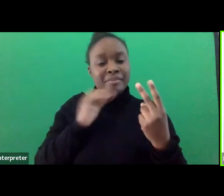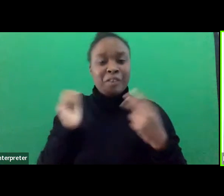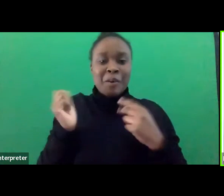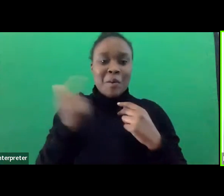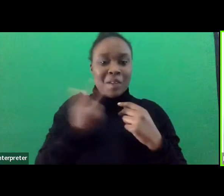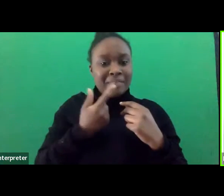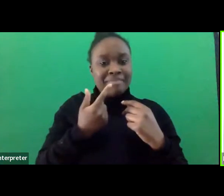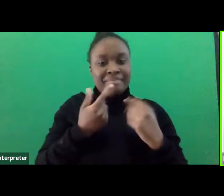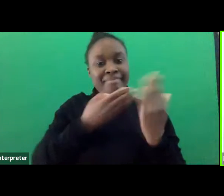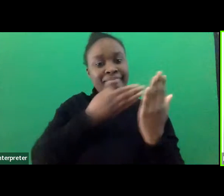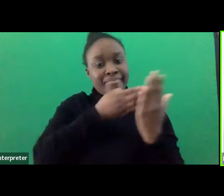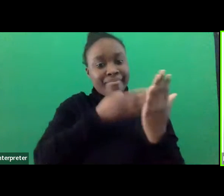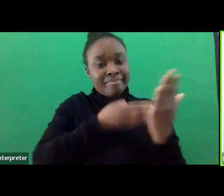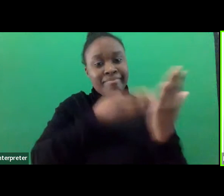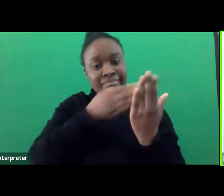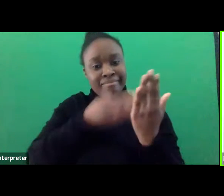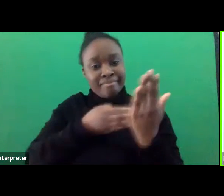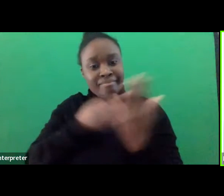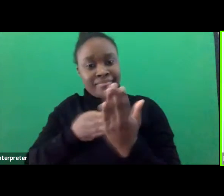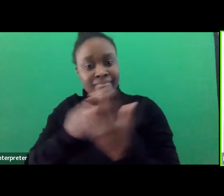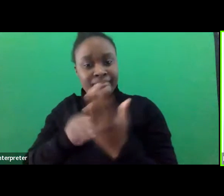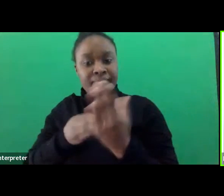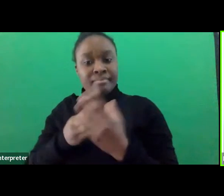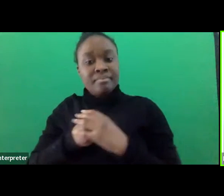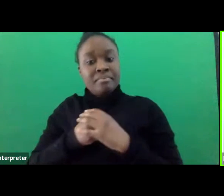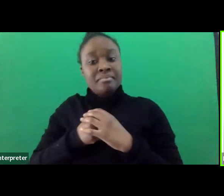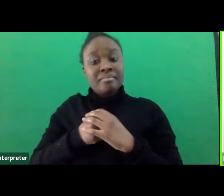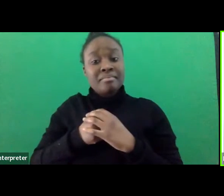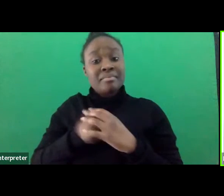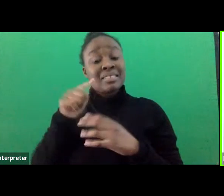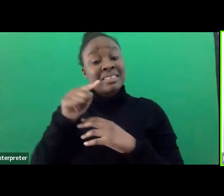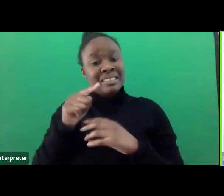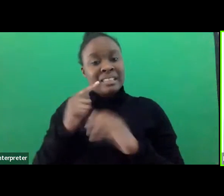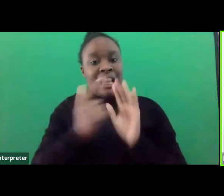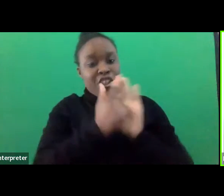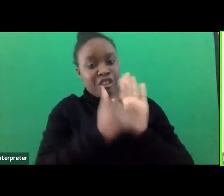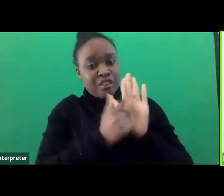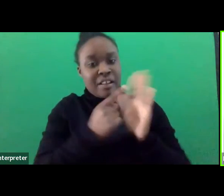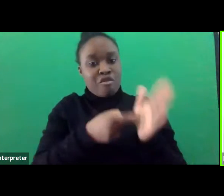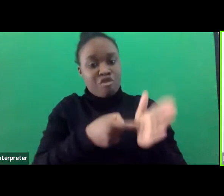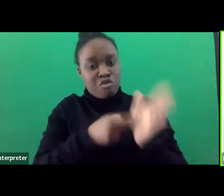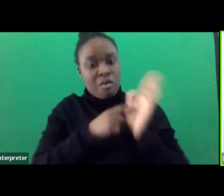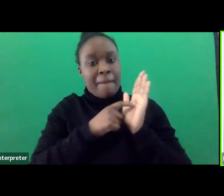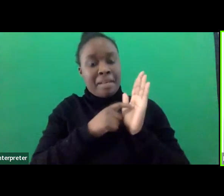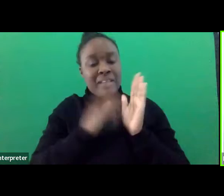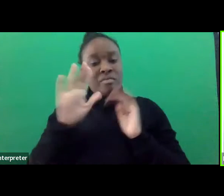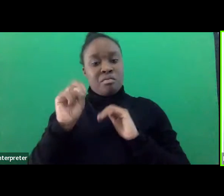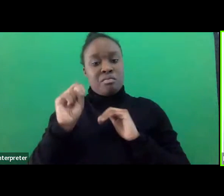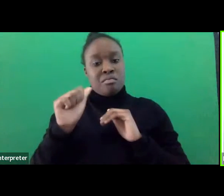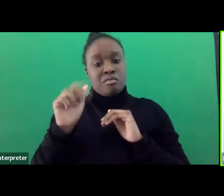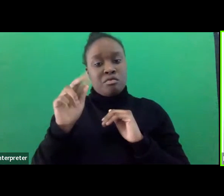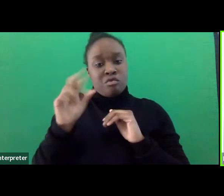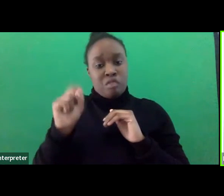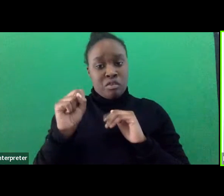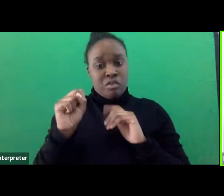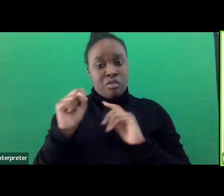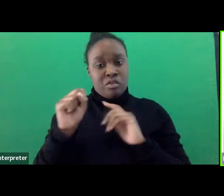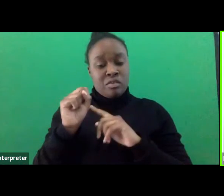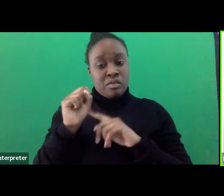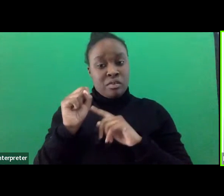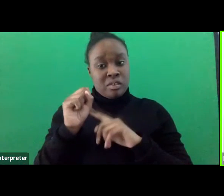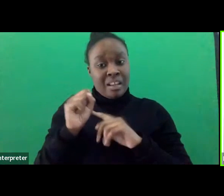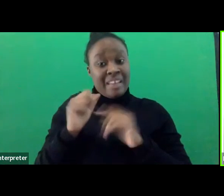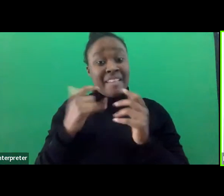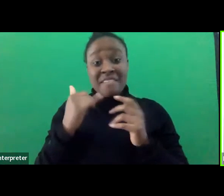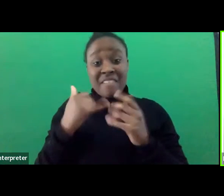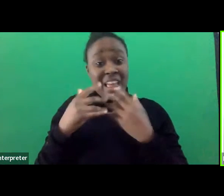register. Even though it is a legislative requirement to advise SARS of any changes to your